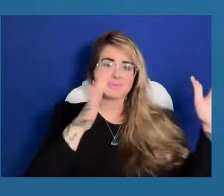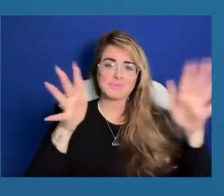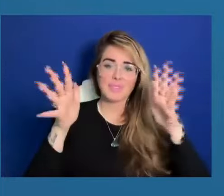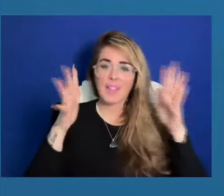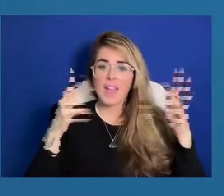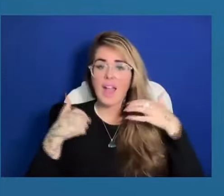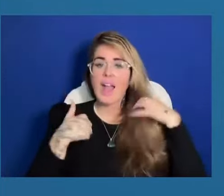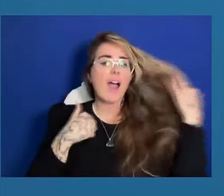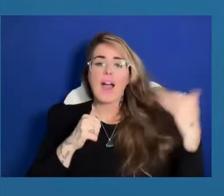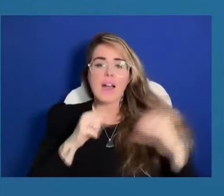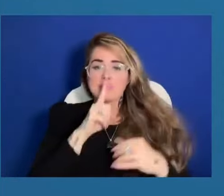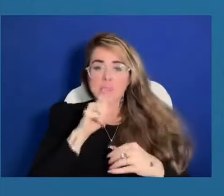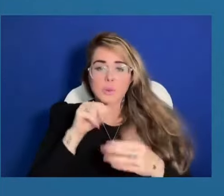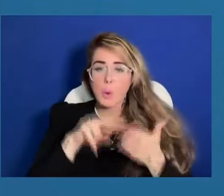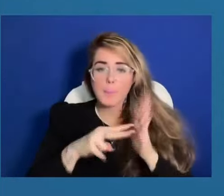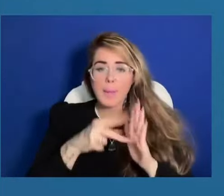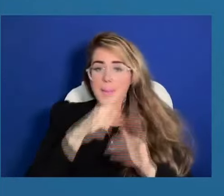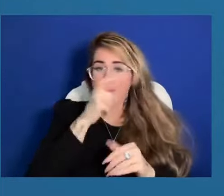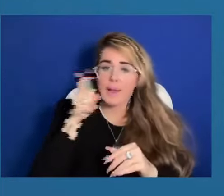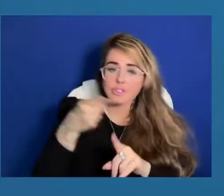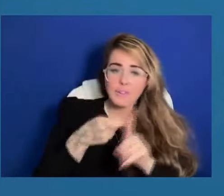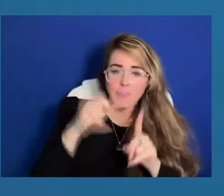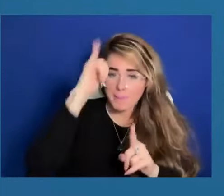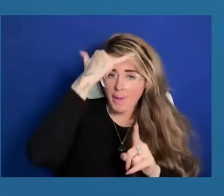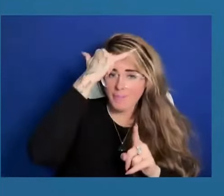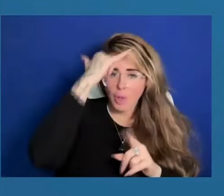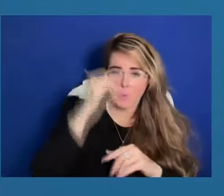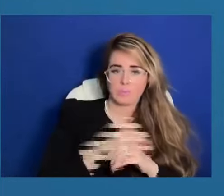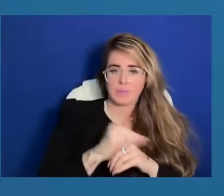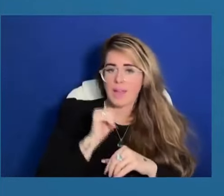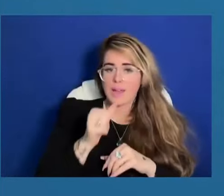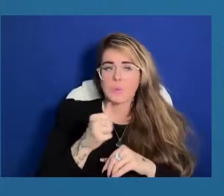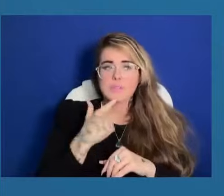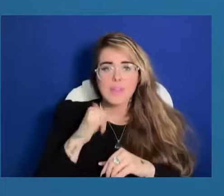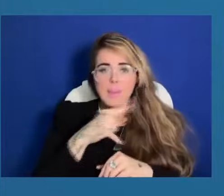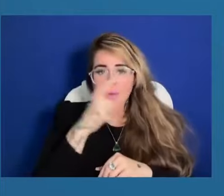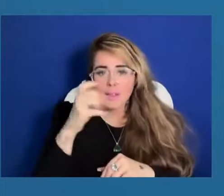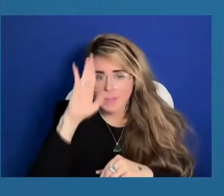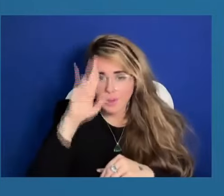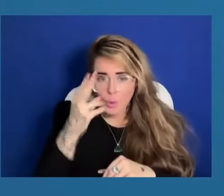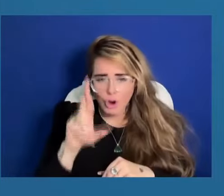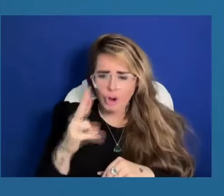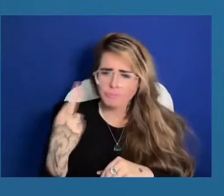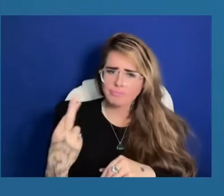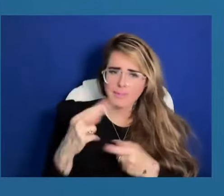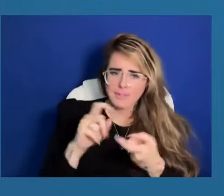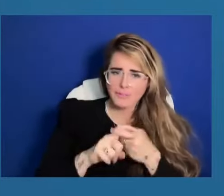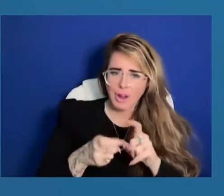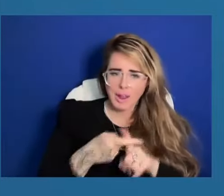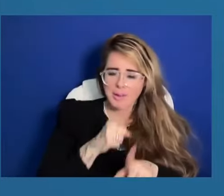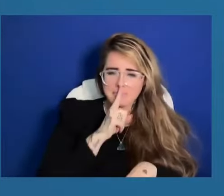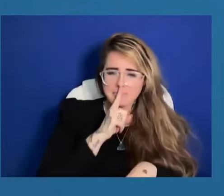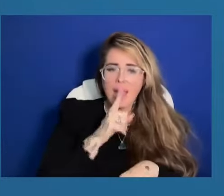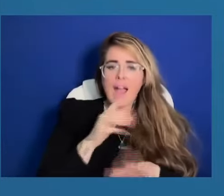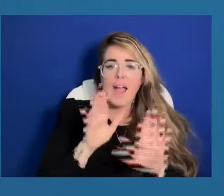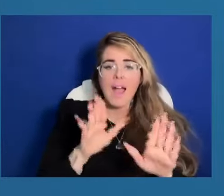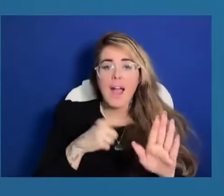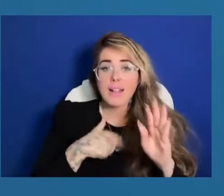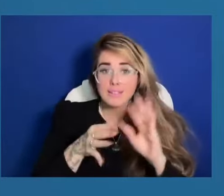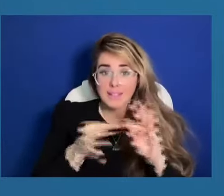I'm not saying that because she's from Buffalo, and I'm not saying that because I know her as a friend. I'm saying that because I've